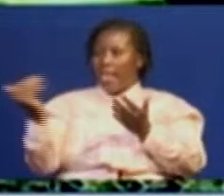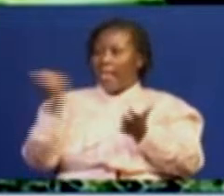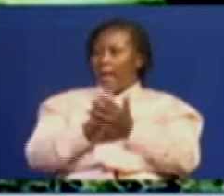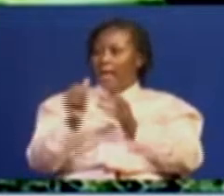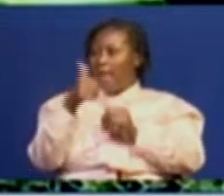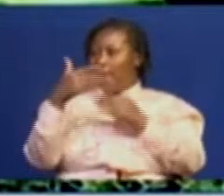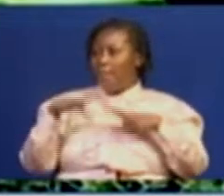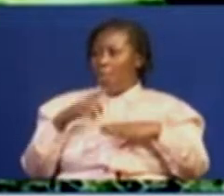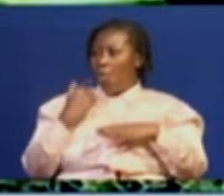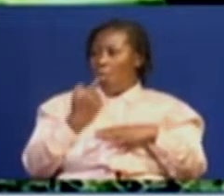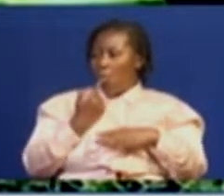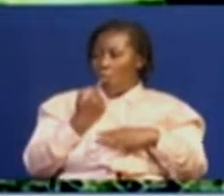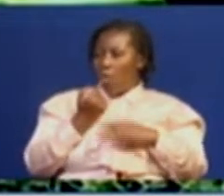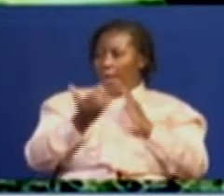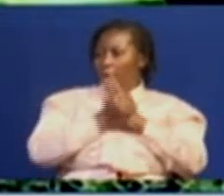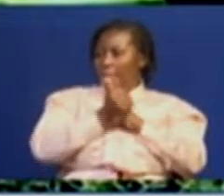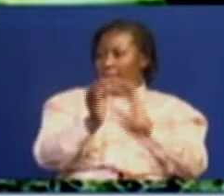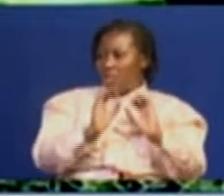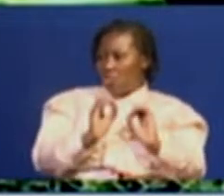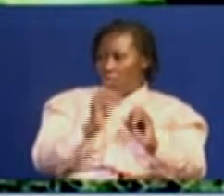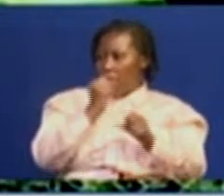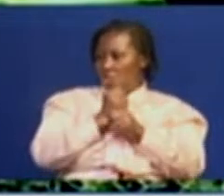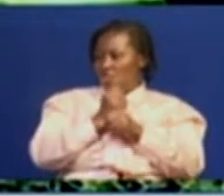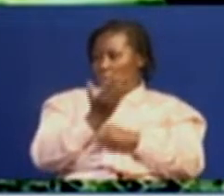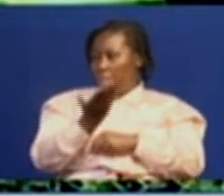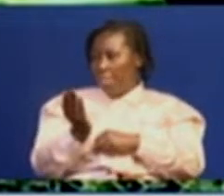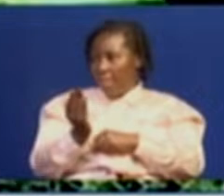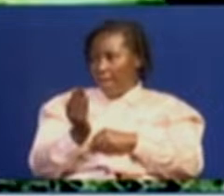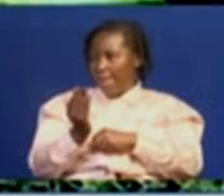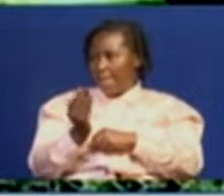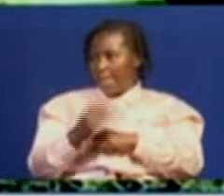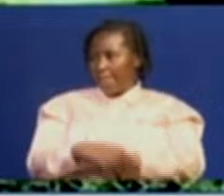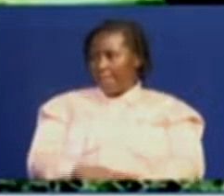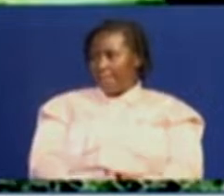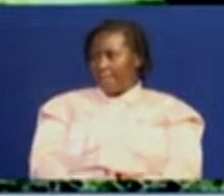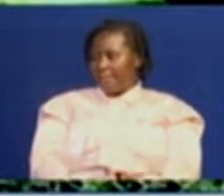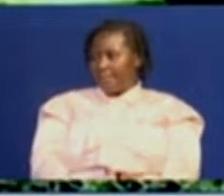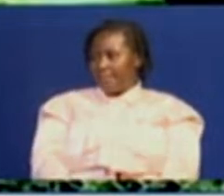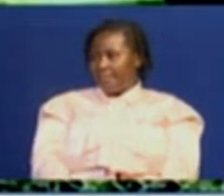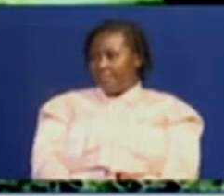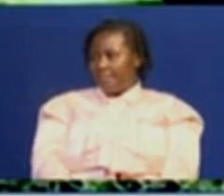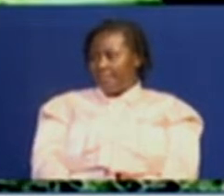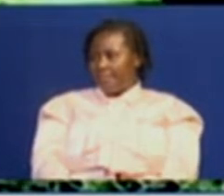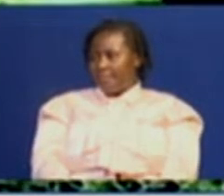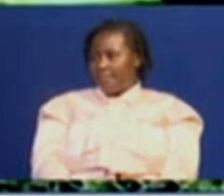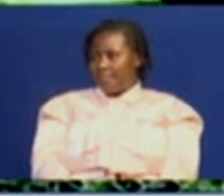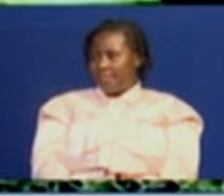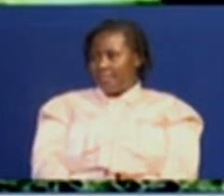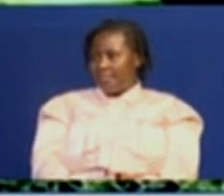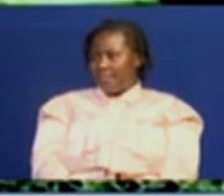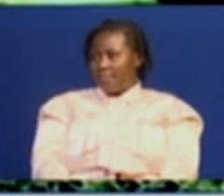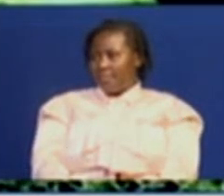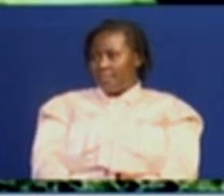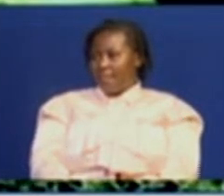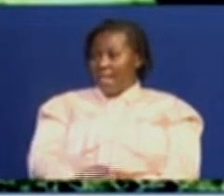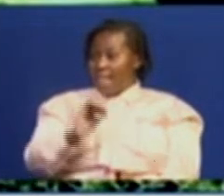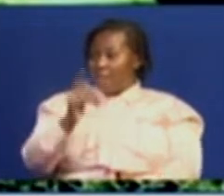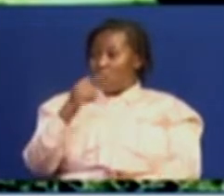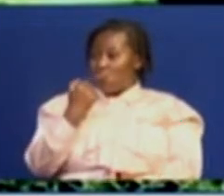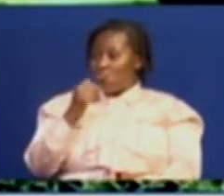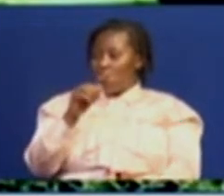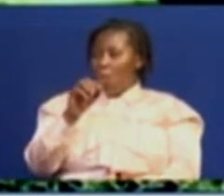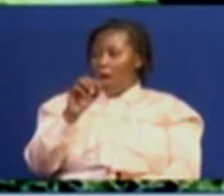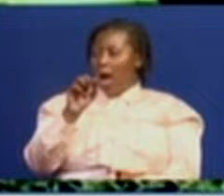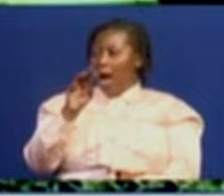brought in some other people who are not competent to that job. gwetwa David Mugambi. That